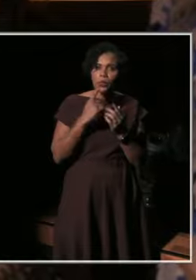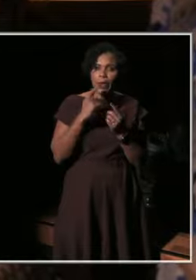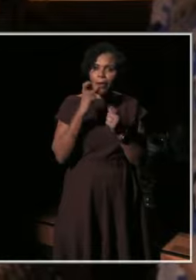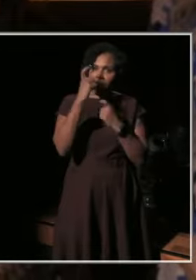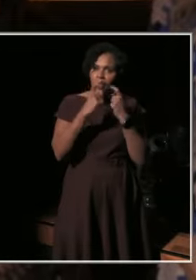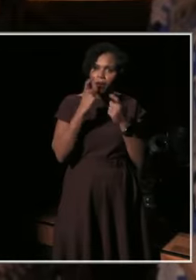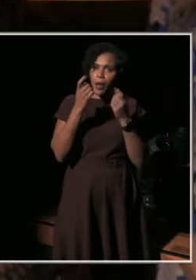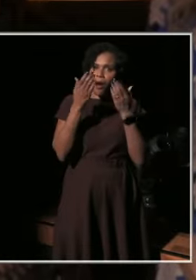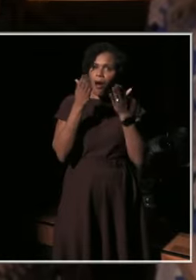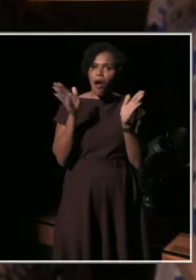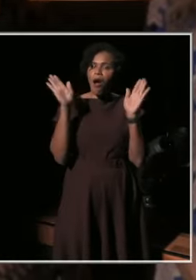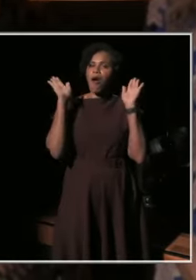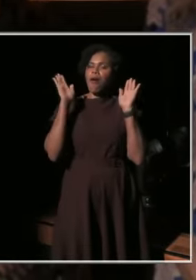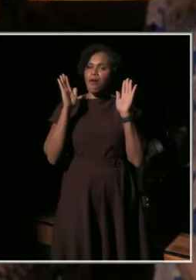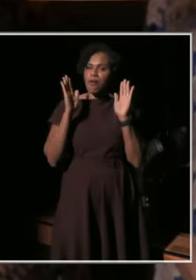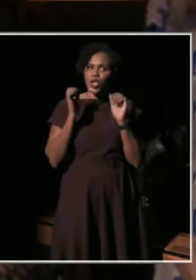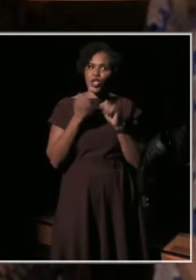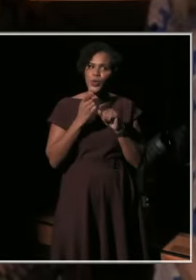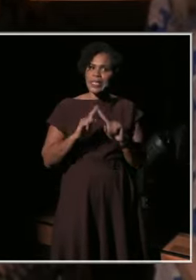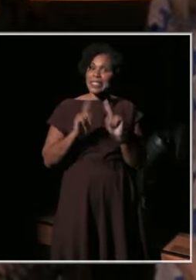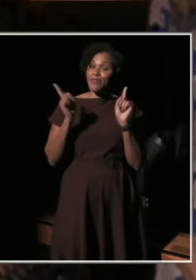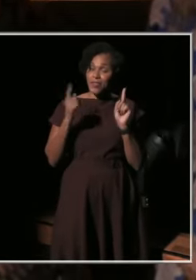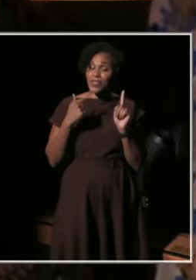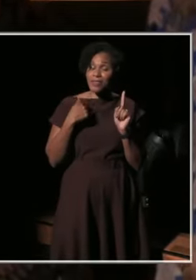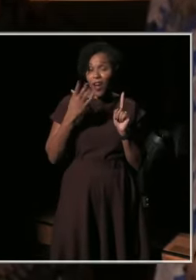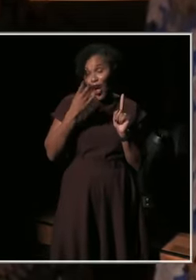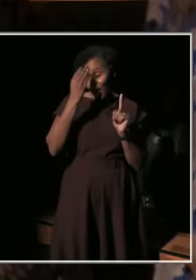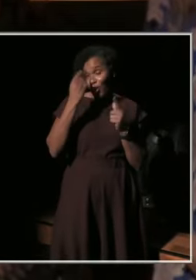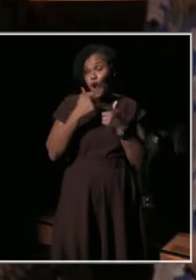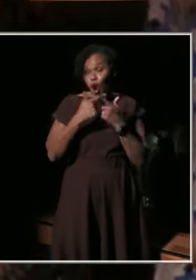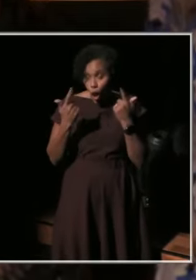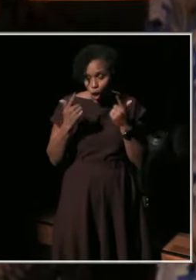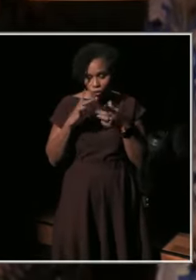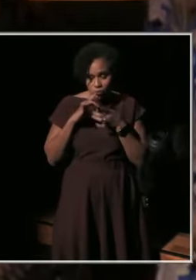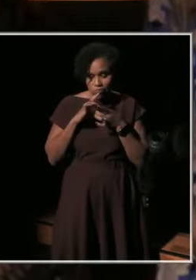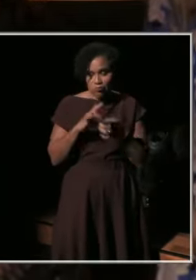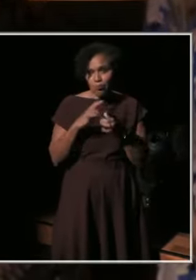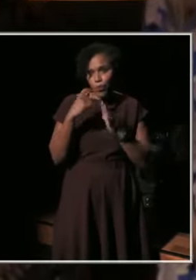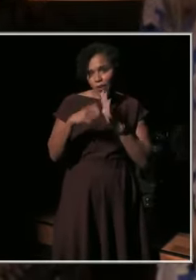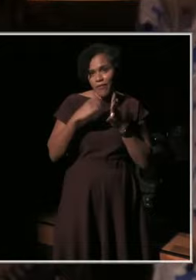things that we make. I certainly learned a lot about filmmaking during it, so thanks.